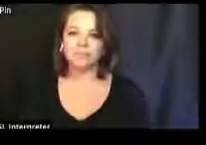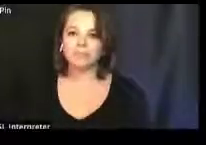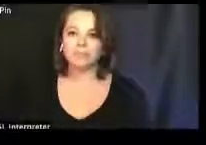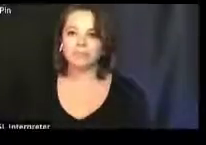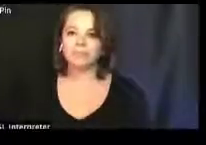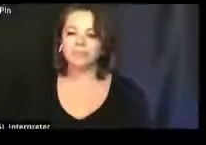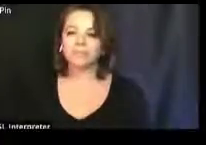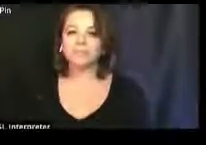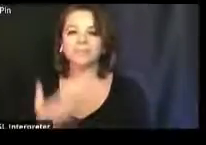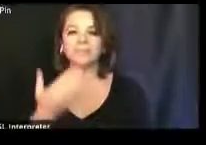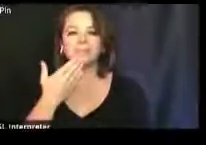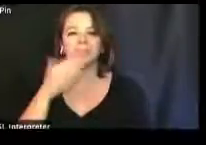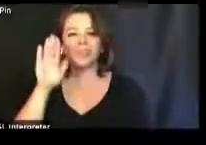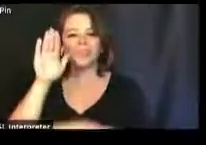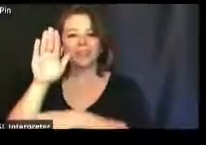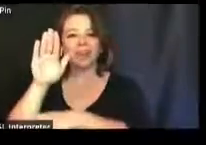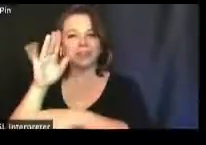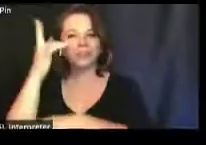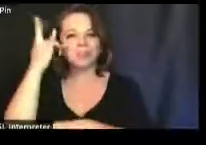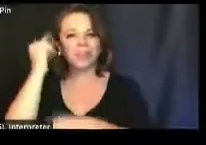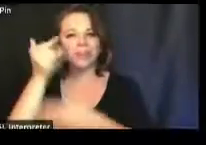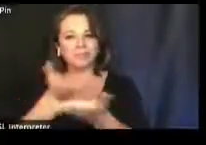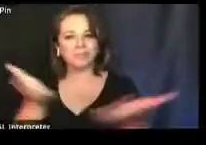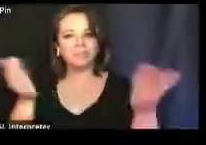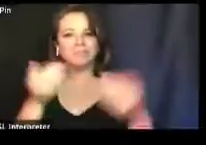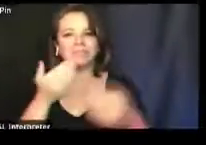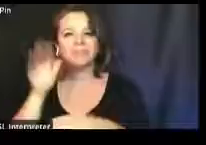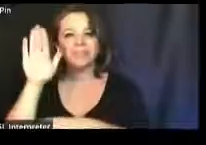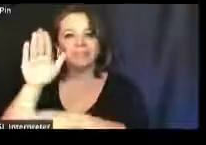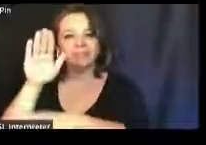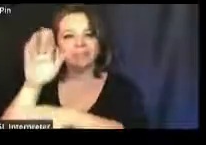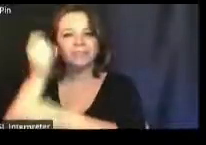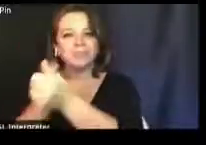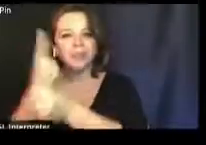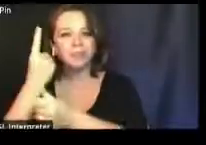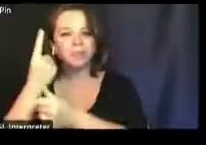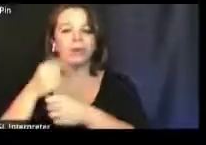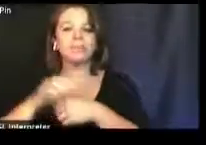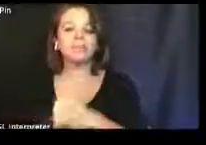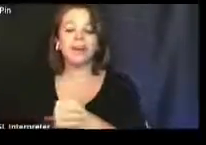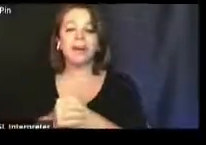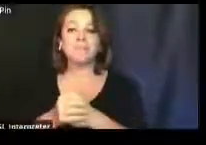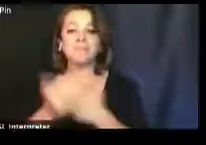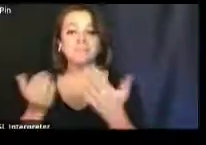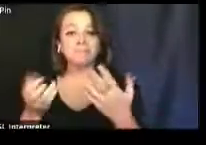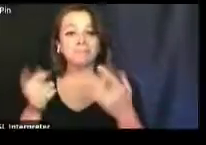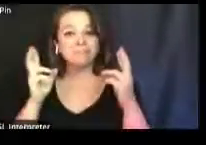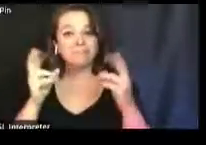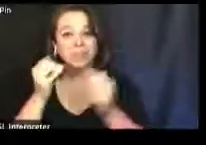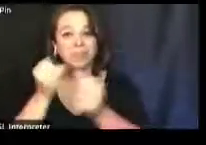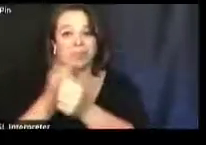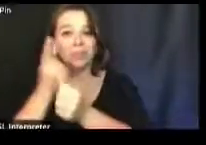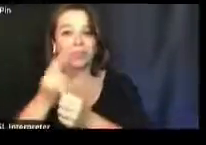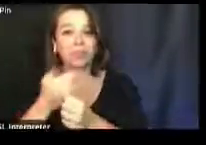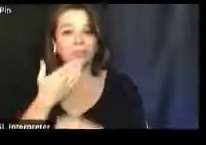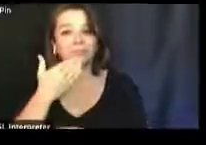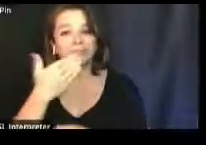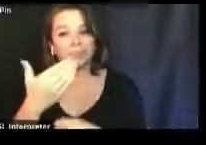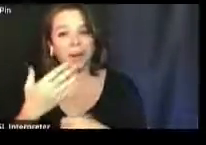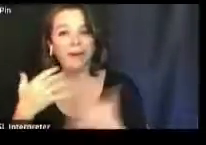Good afternoon, California. Good afternoon, everyone. Hope everyone is well in